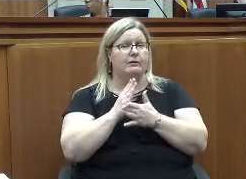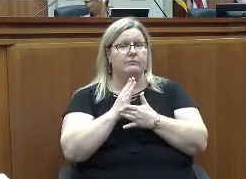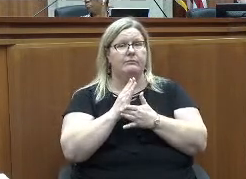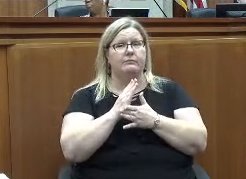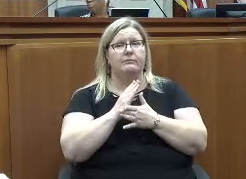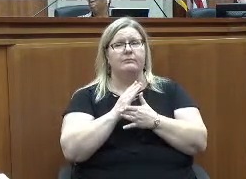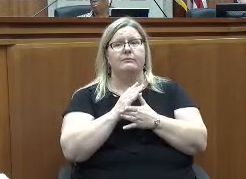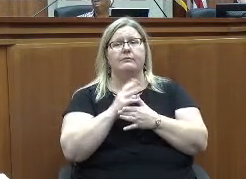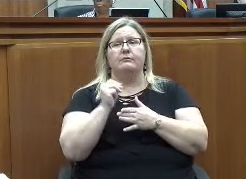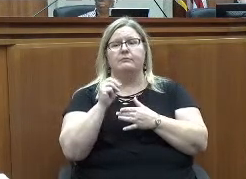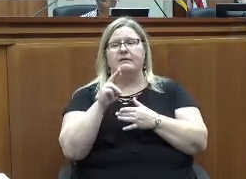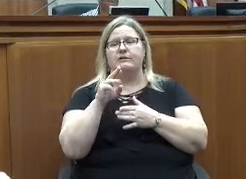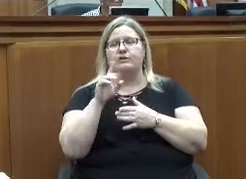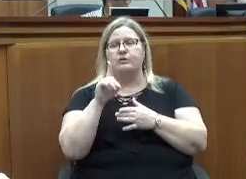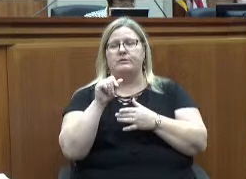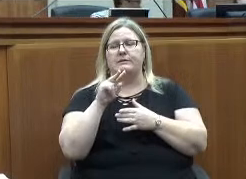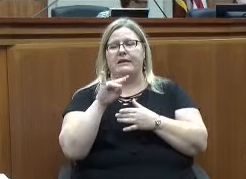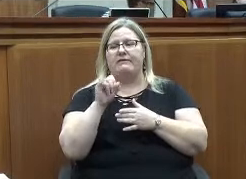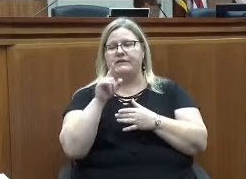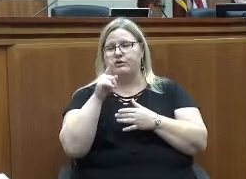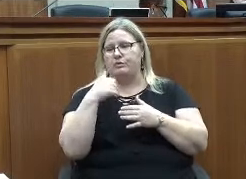Mr. Day, I think you have the floor.